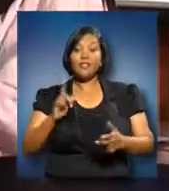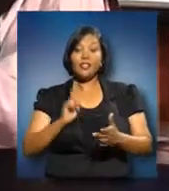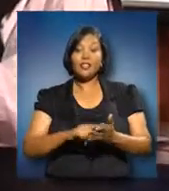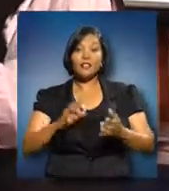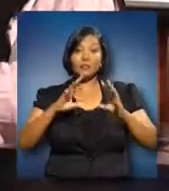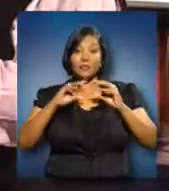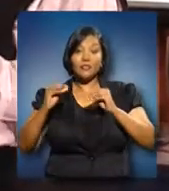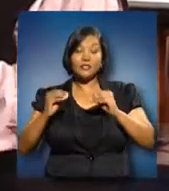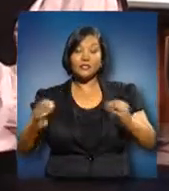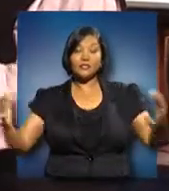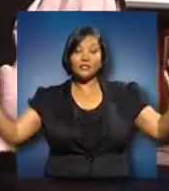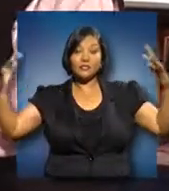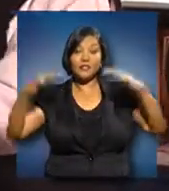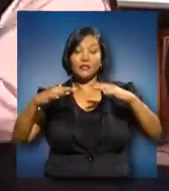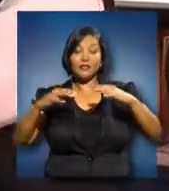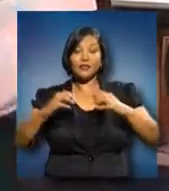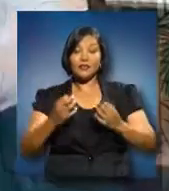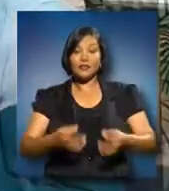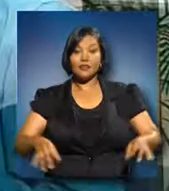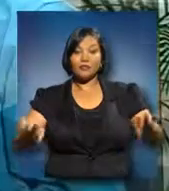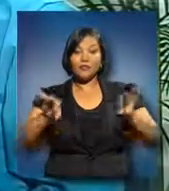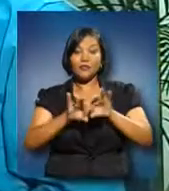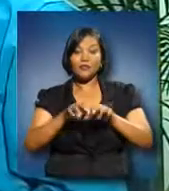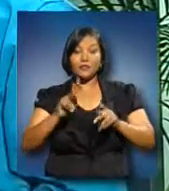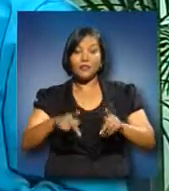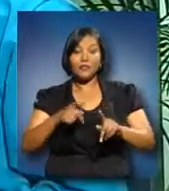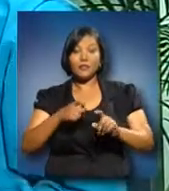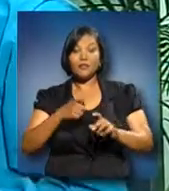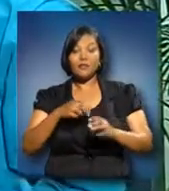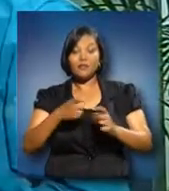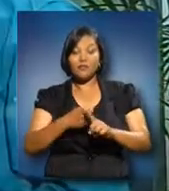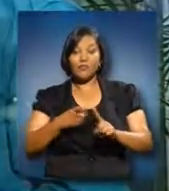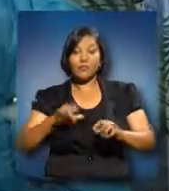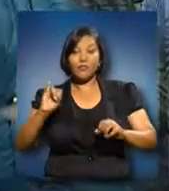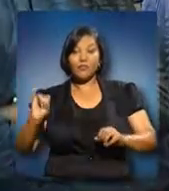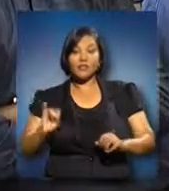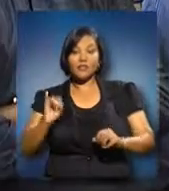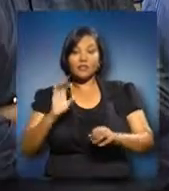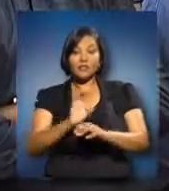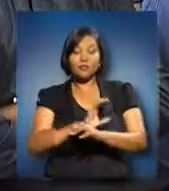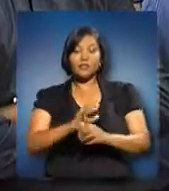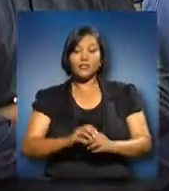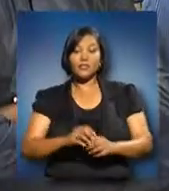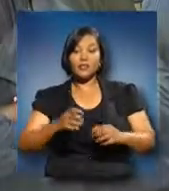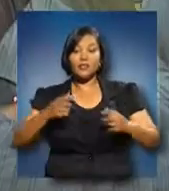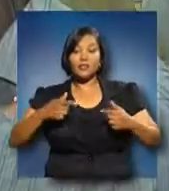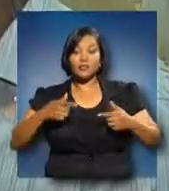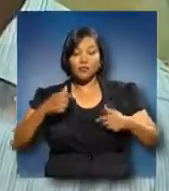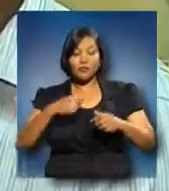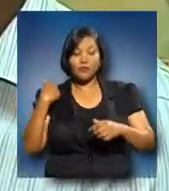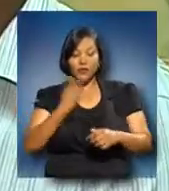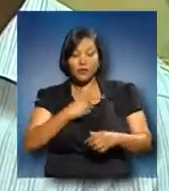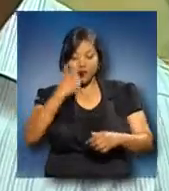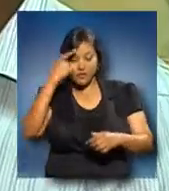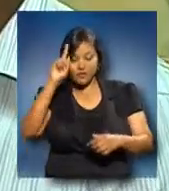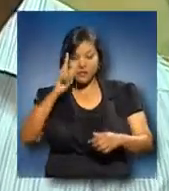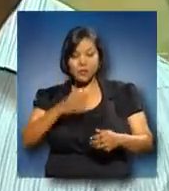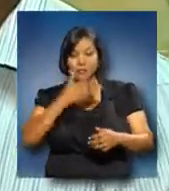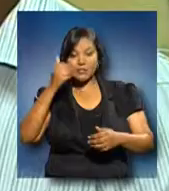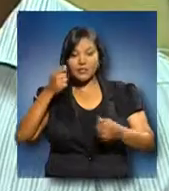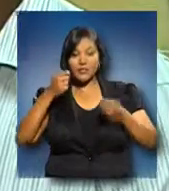brought together regional engineers, key stakeholders and members of the general public to better understand the switch